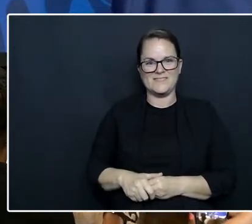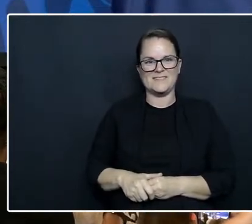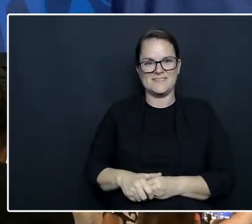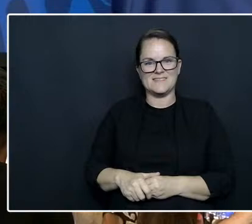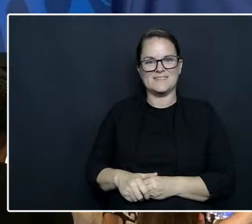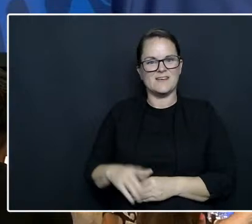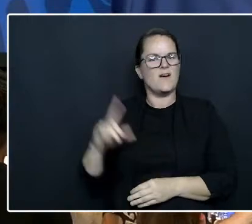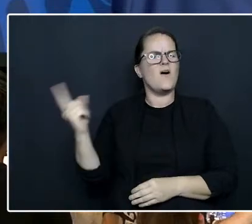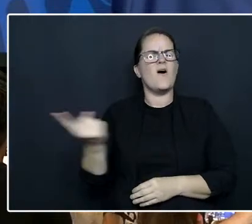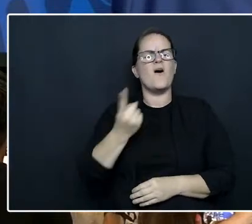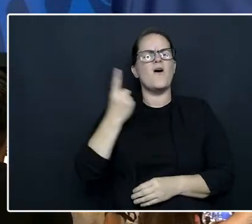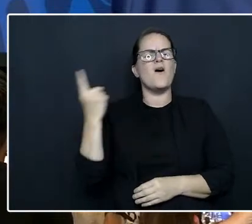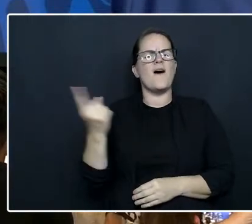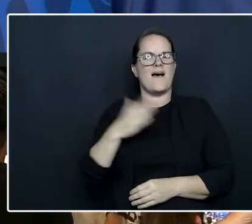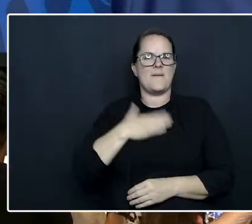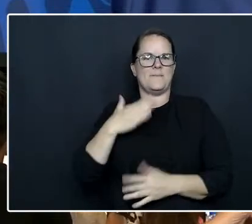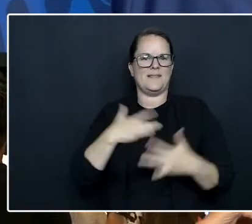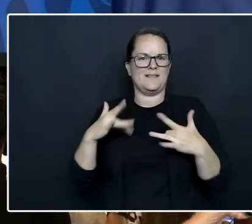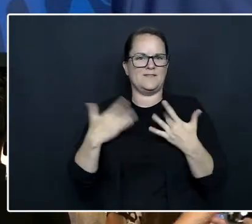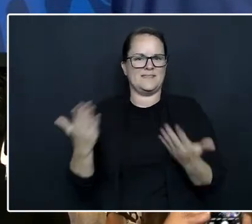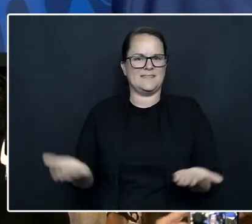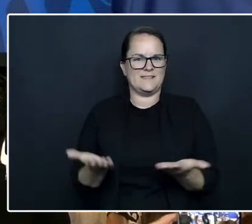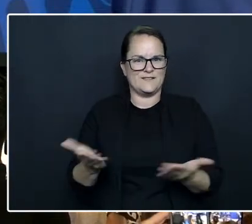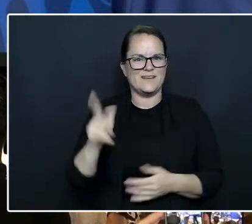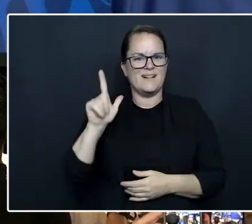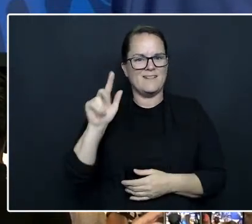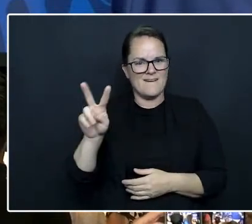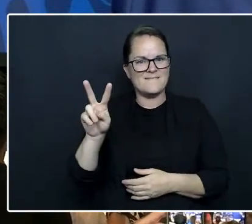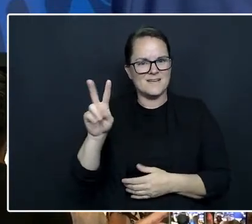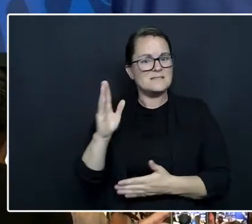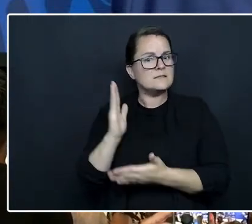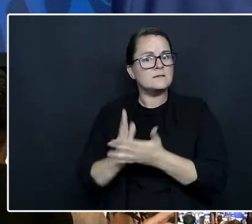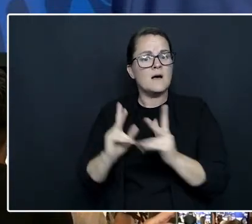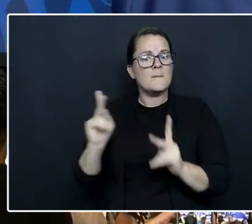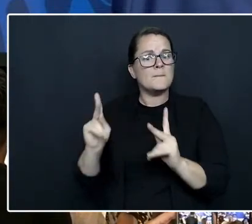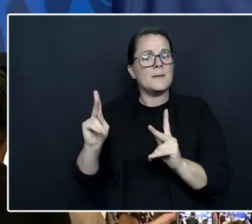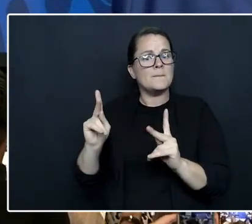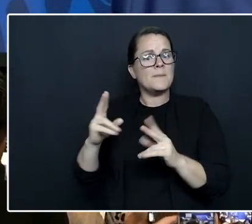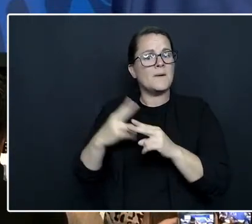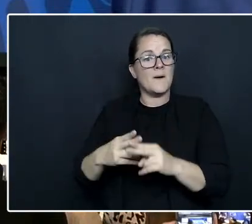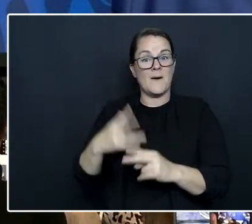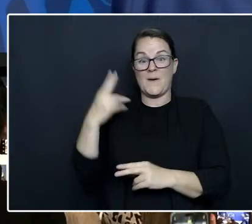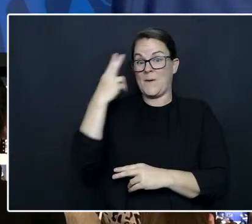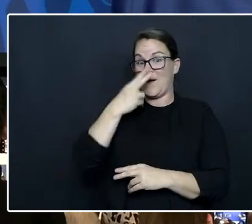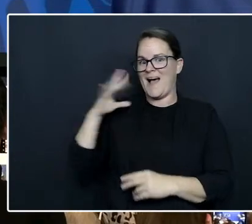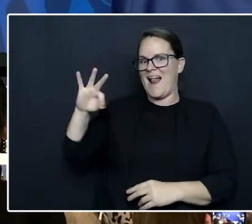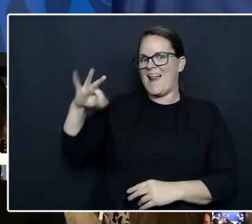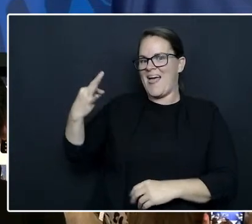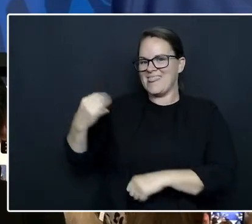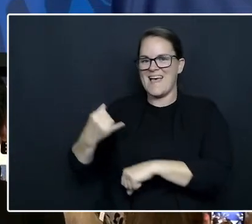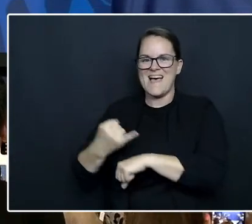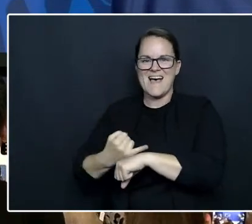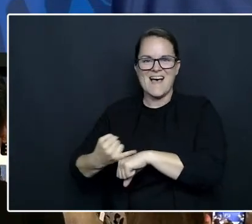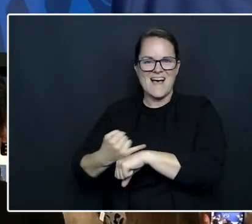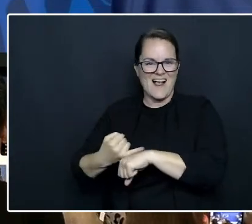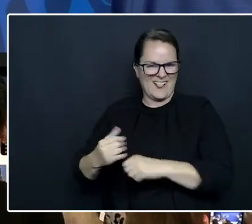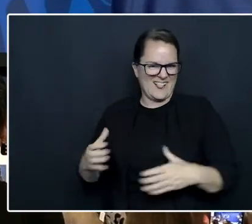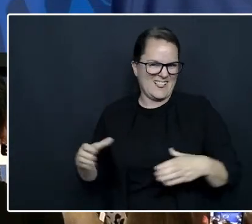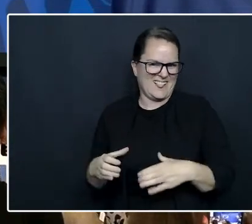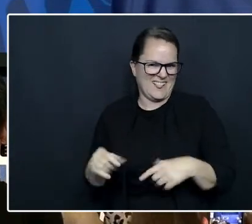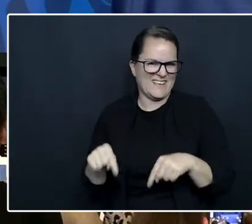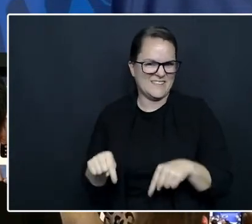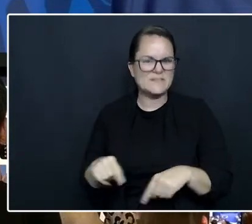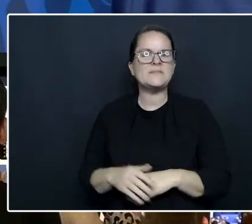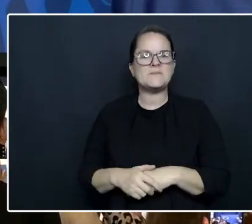Las Vegas, and as some folks call it, Hawaii's 9th island. And I want to thank all the elected officials who are